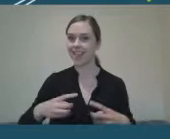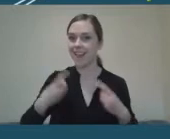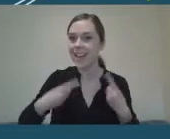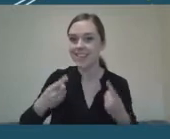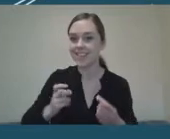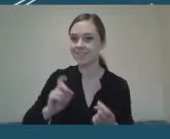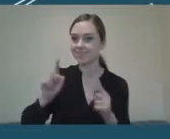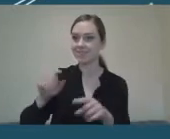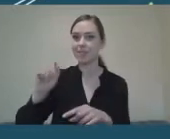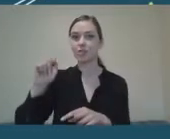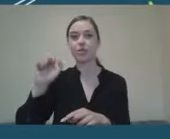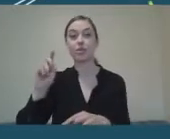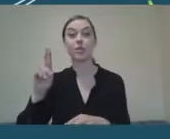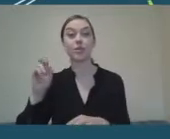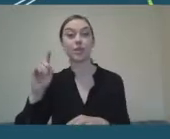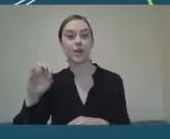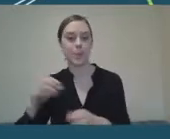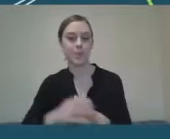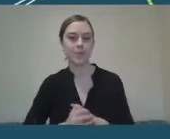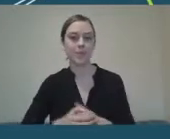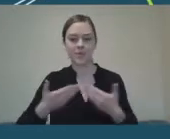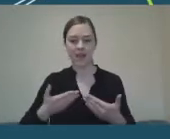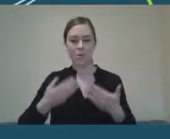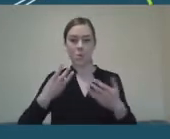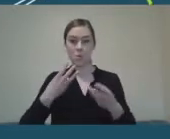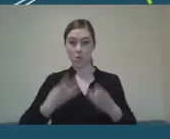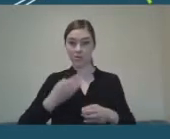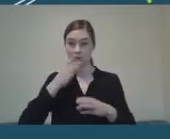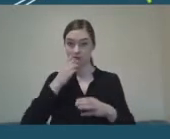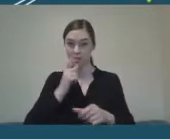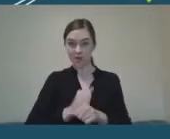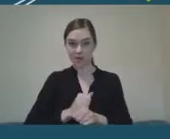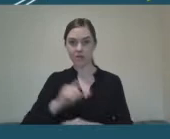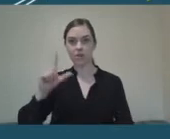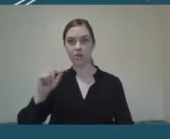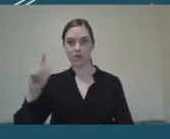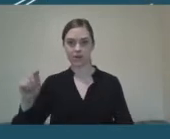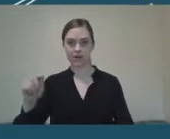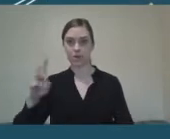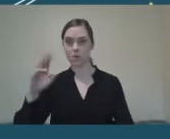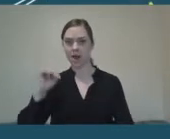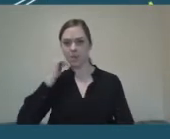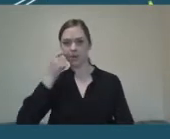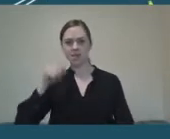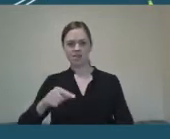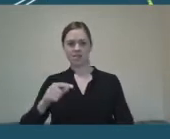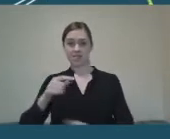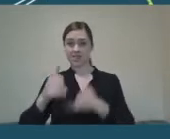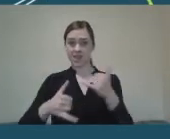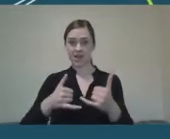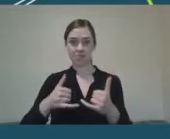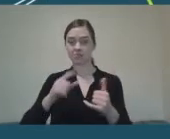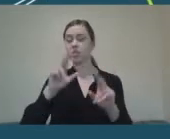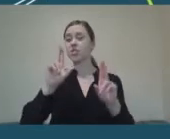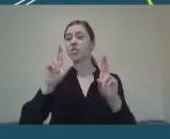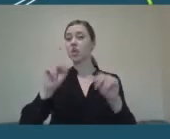I guess I want to start off by talking about 2020 because it's not a year that anyone was expecting. It's not a